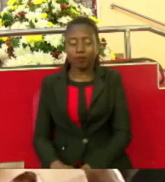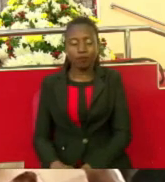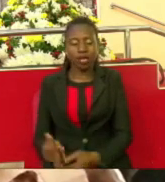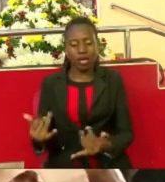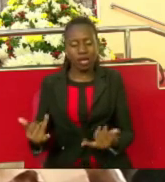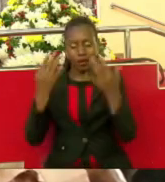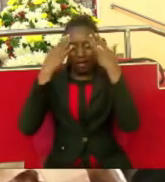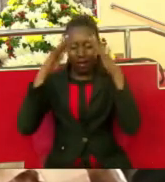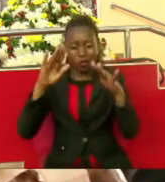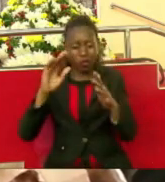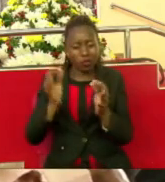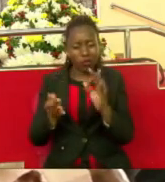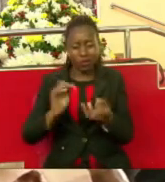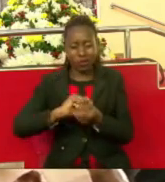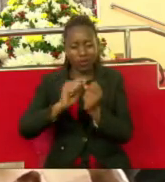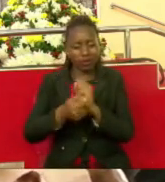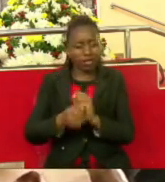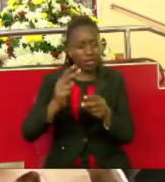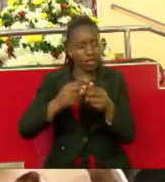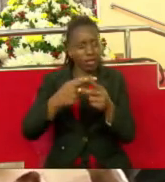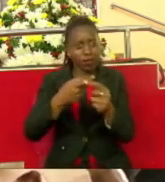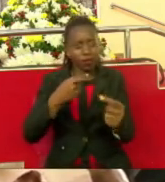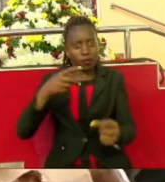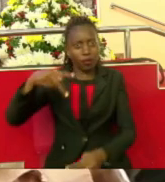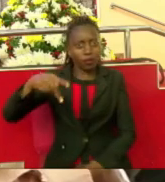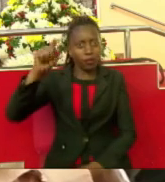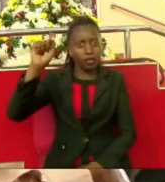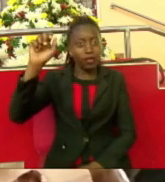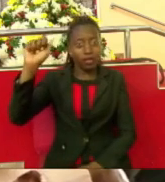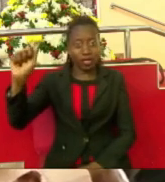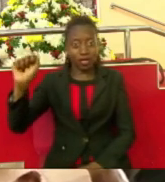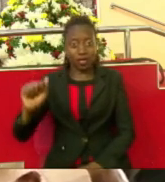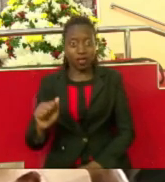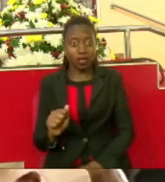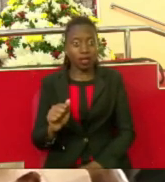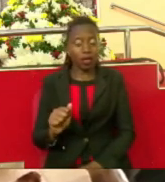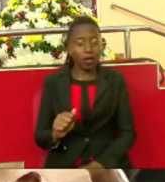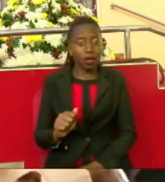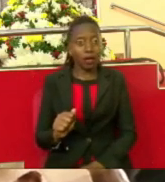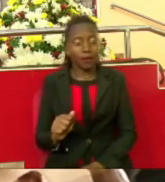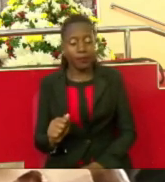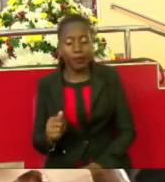or PA, something like that. Yeah. He was the registrar in one of the universities.